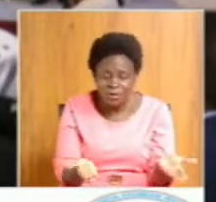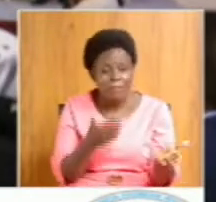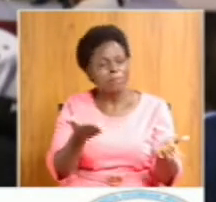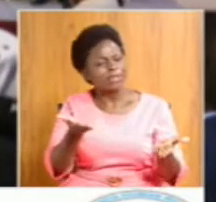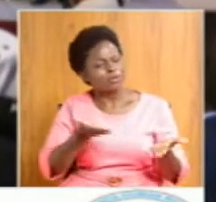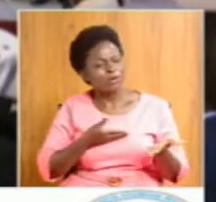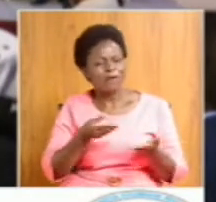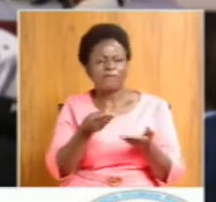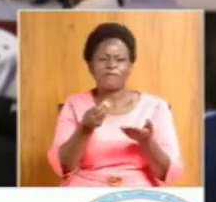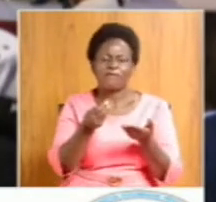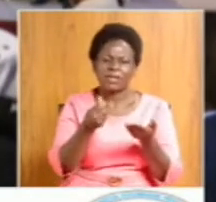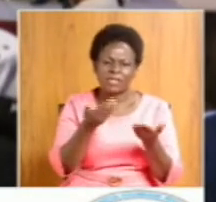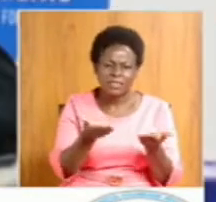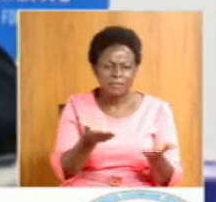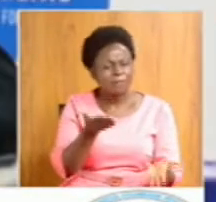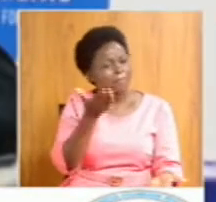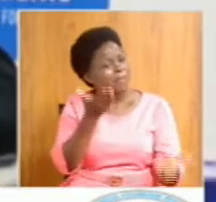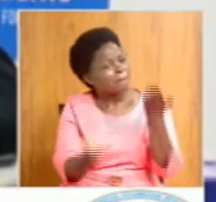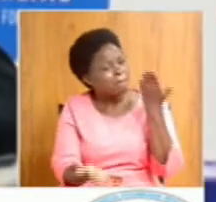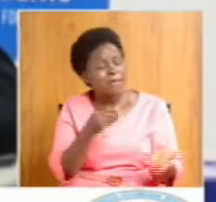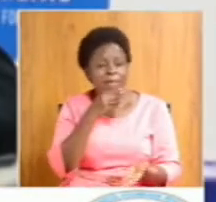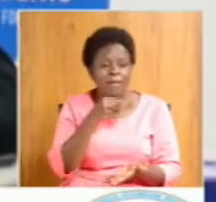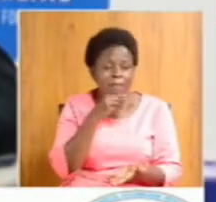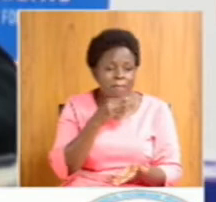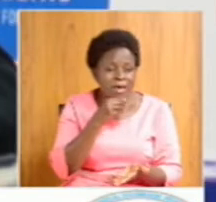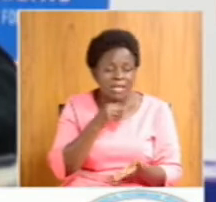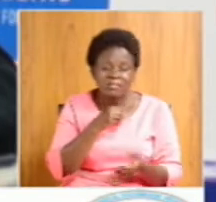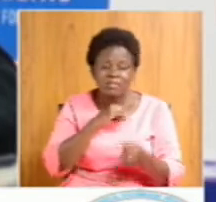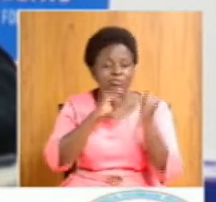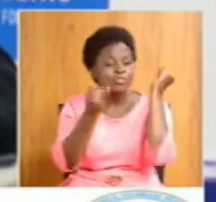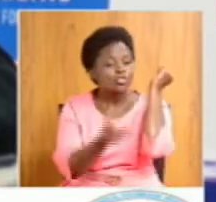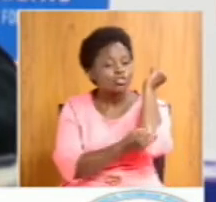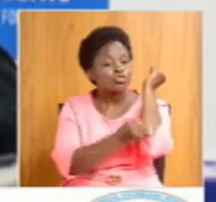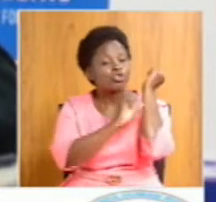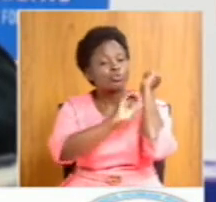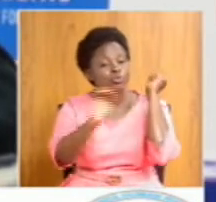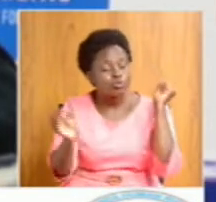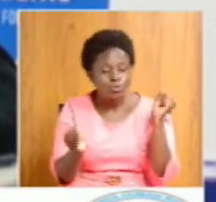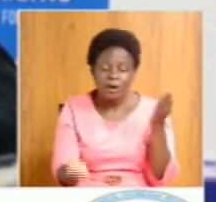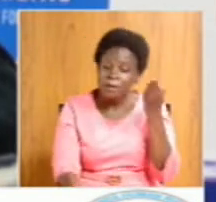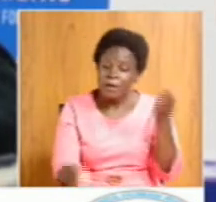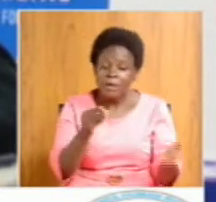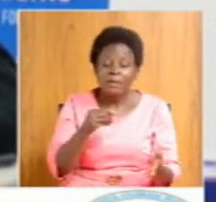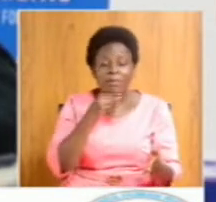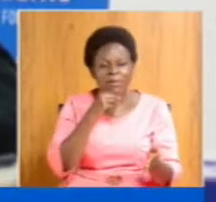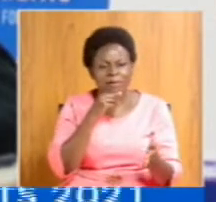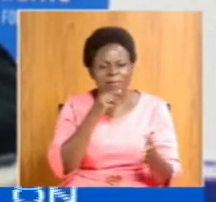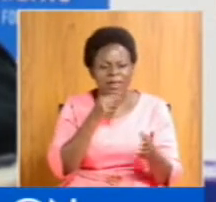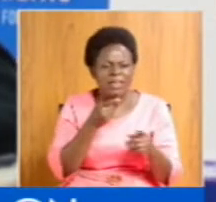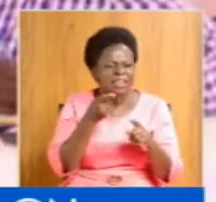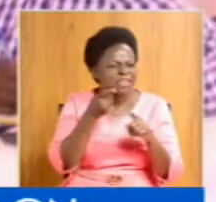financial muscle. They could be men unemployed. They could be men from ethnic